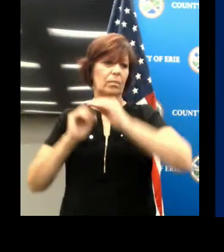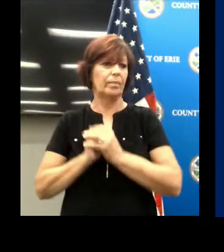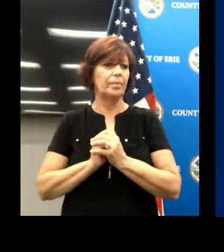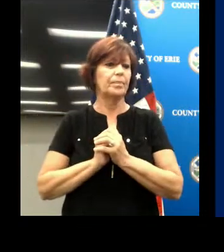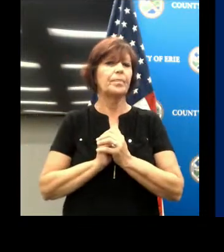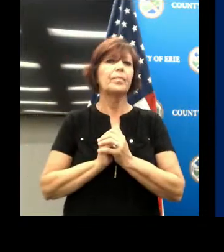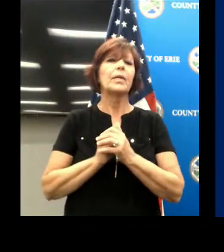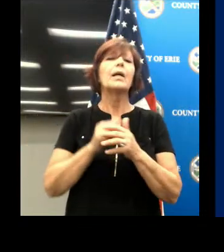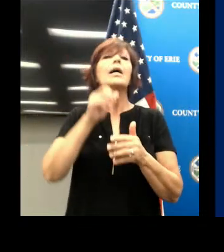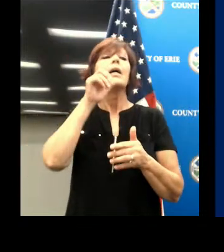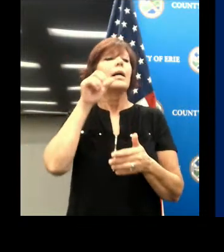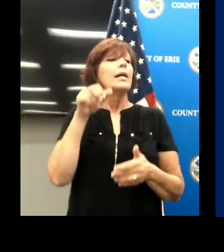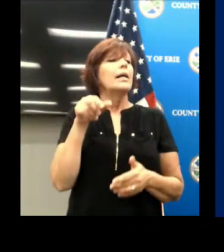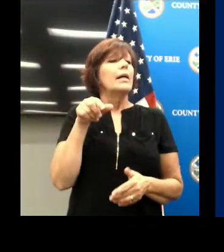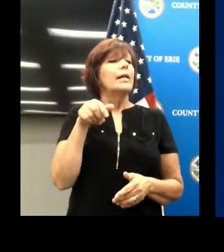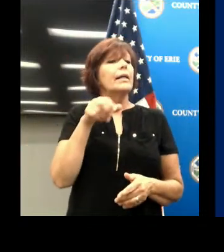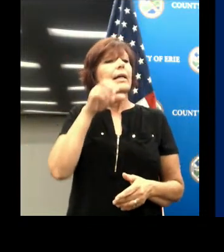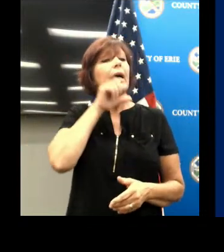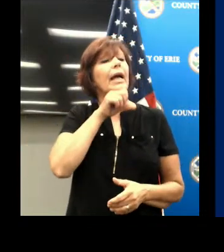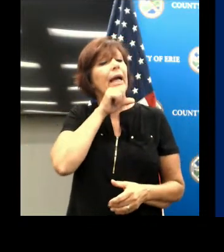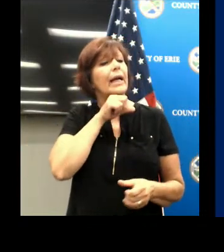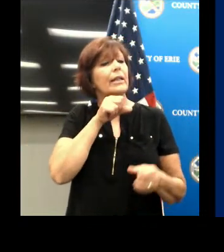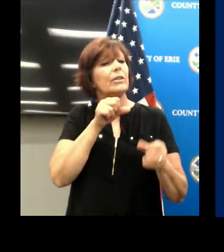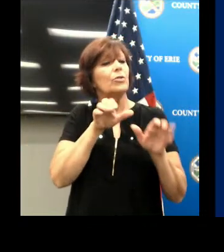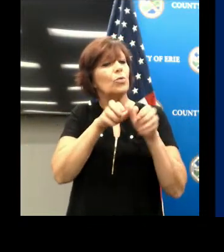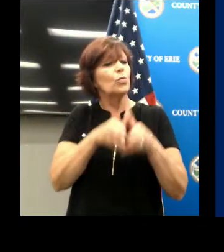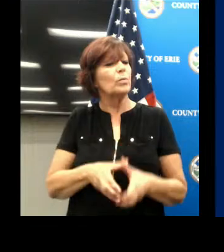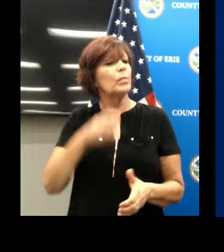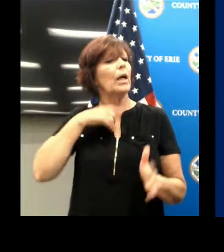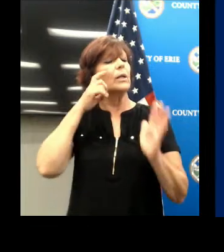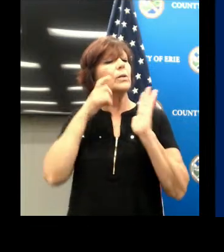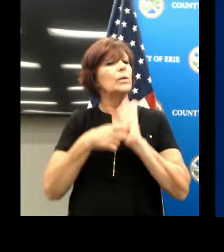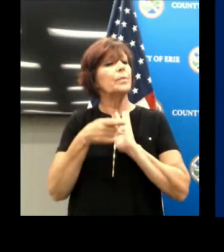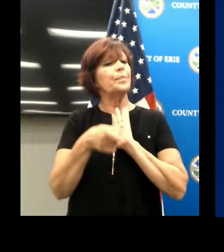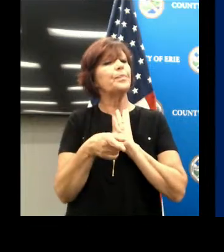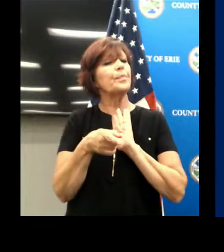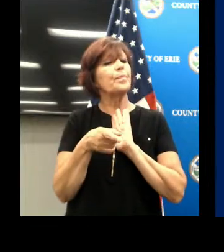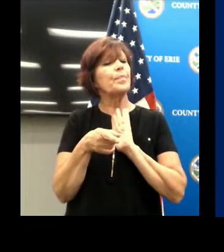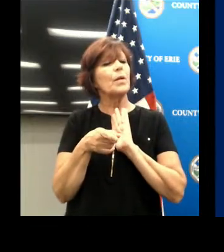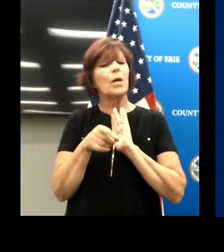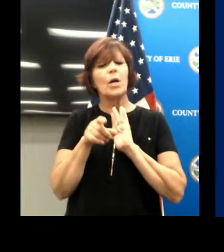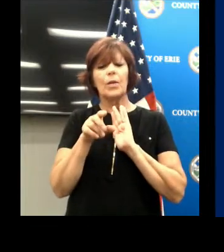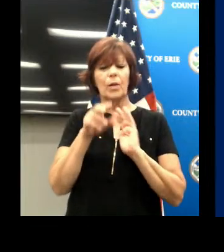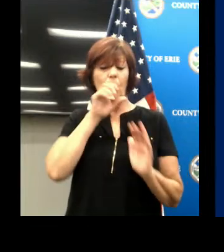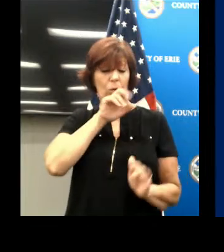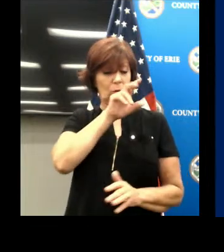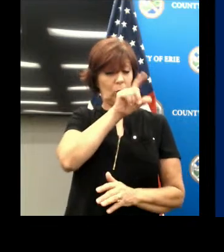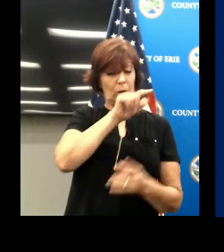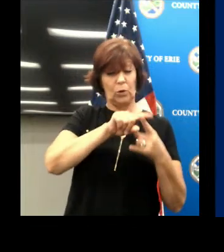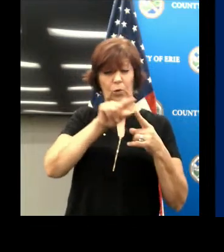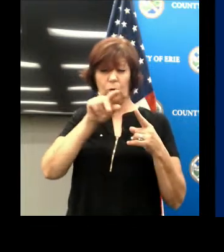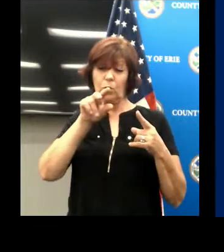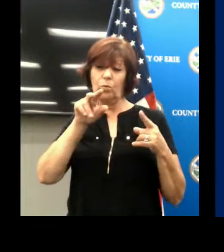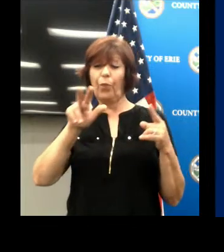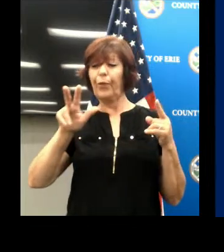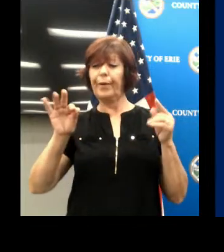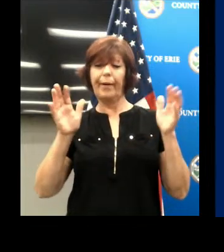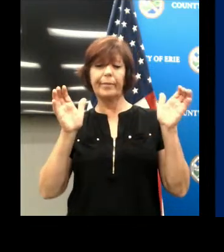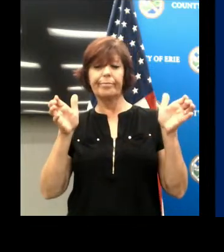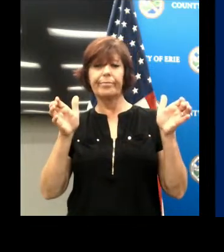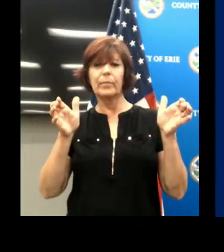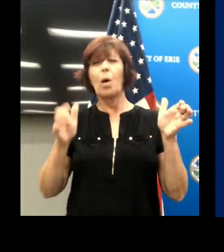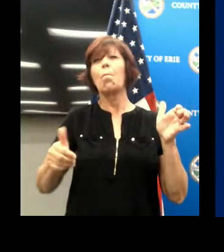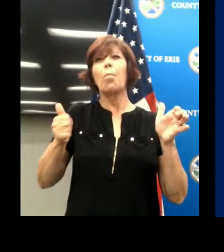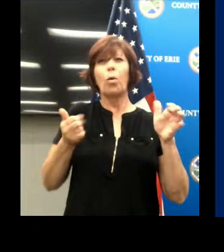COVID-19 case age groups, something that as I just noted, the 20 to 29, 30 to 39 has been one of the highest growth we've